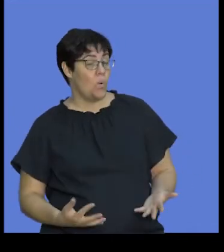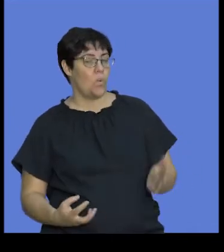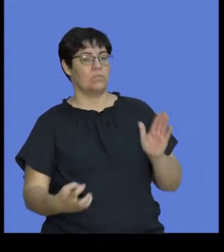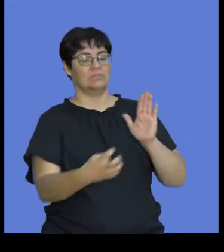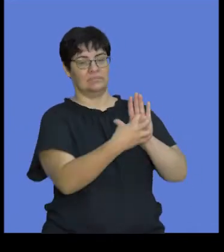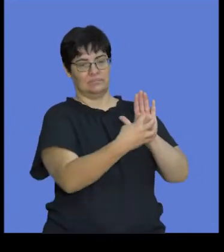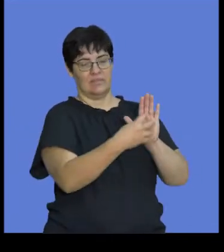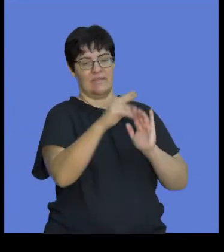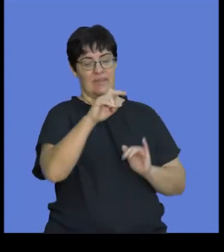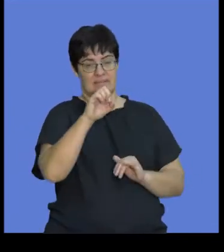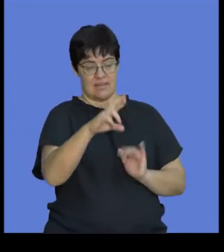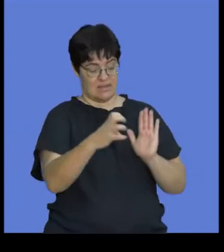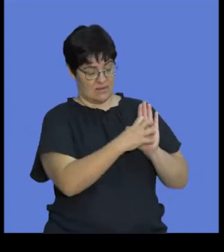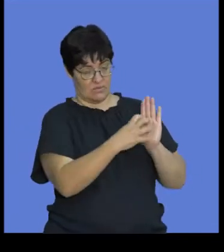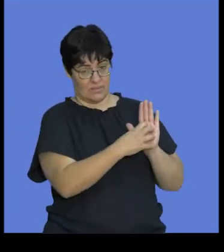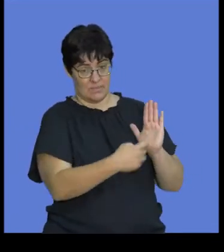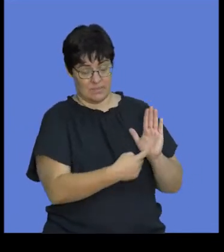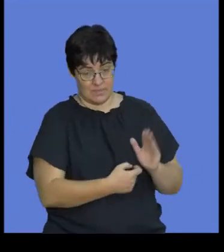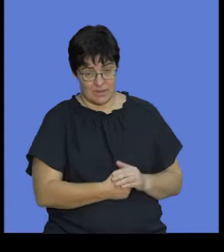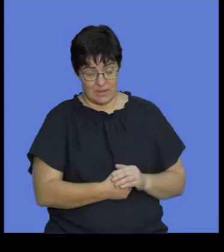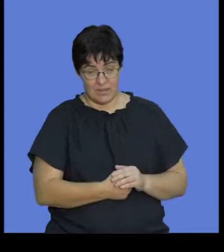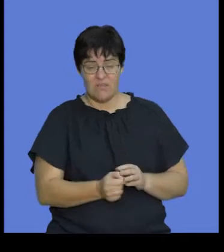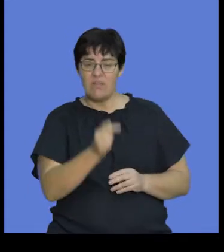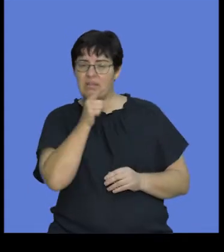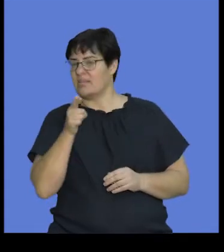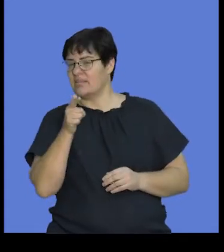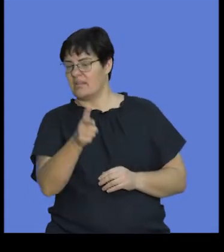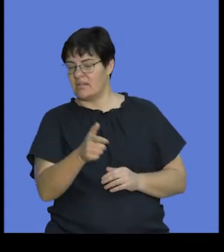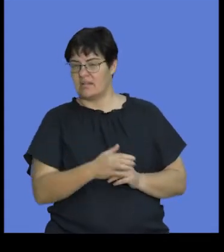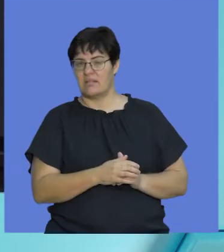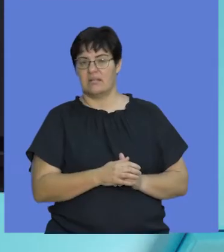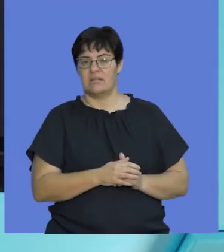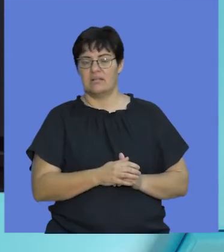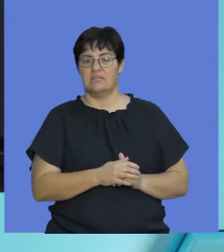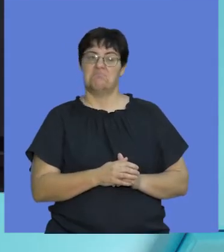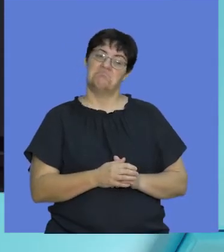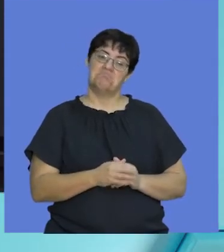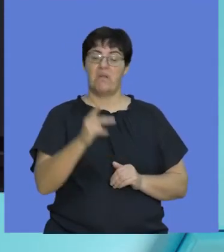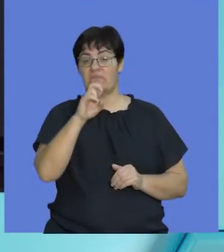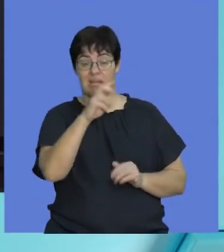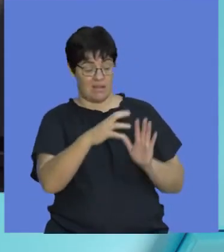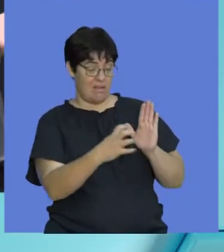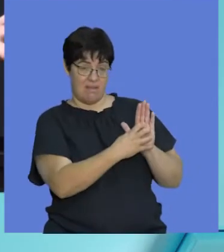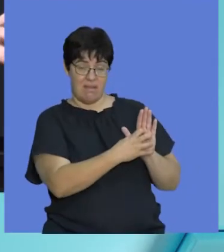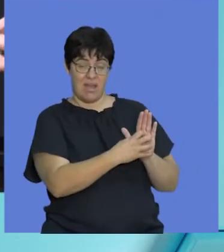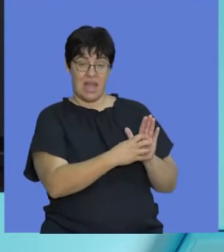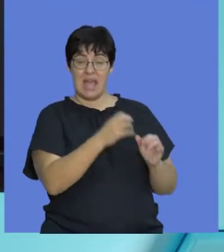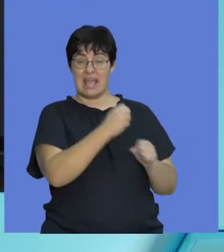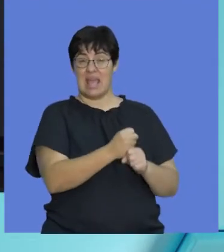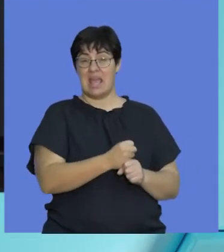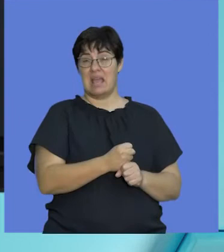it by a vector diagram. So if I told you that we had a vector of